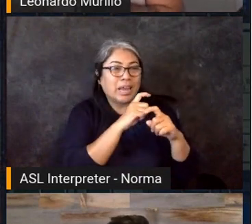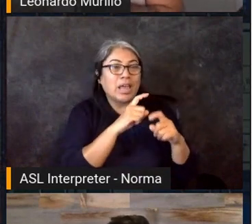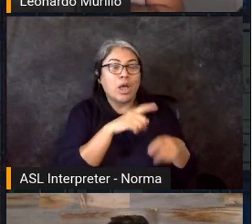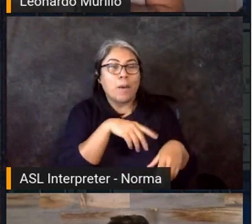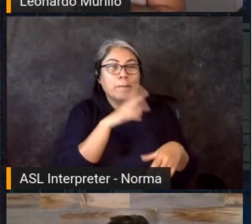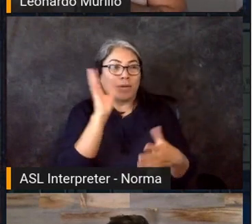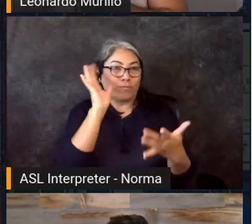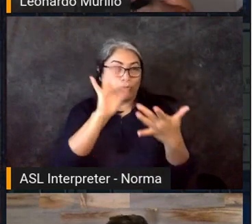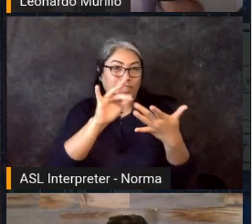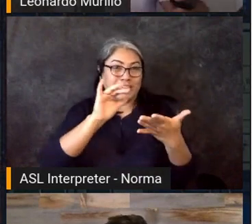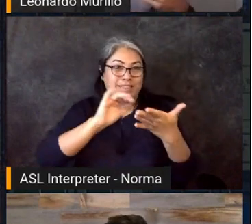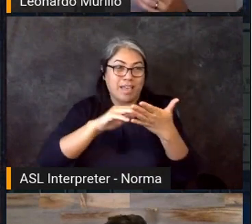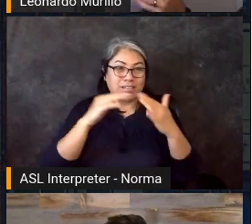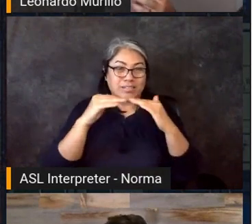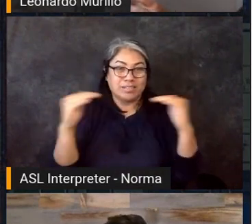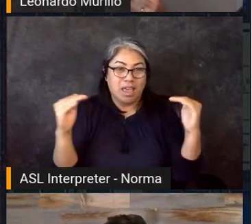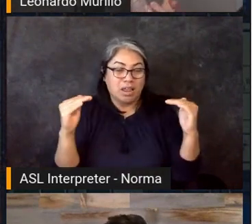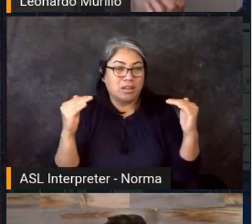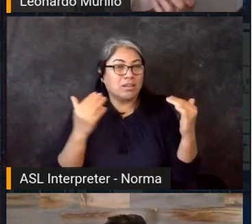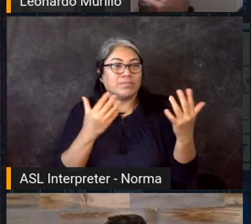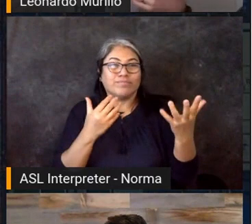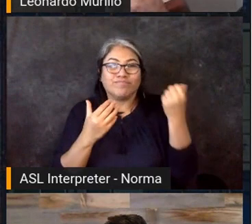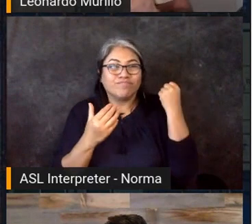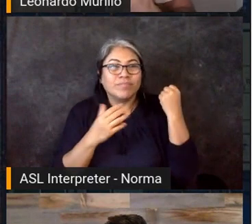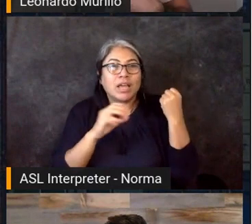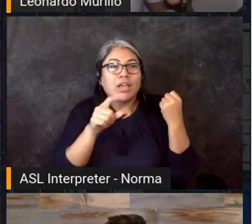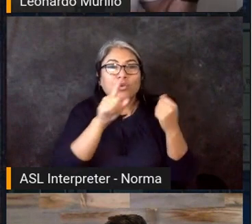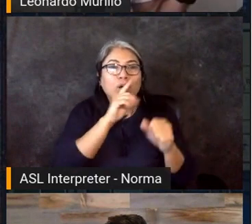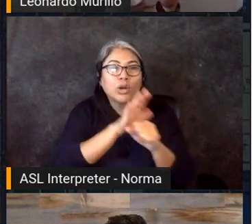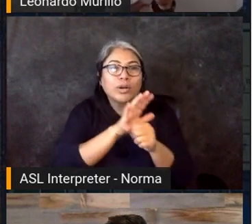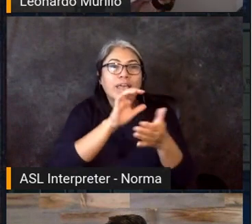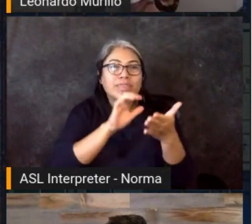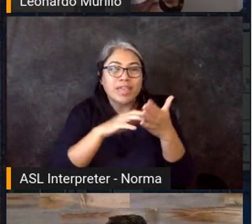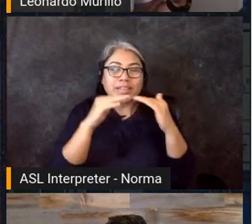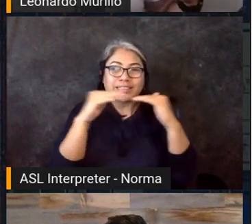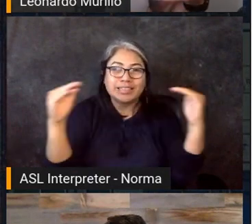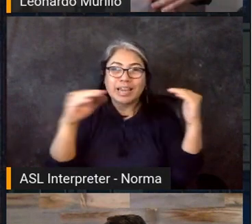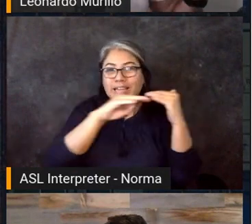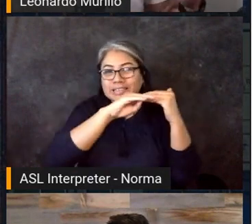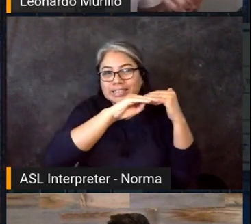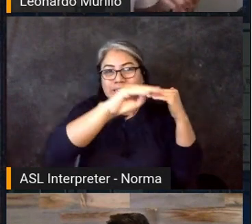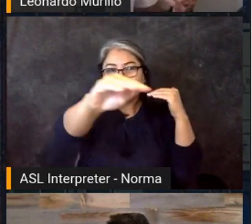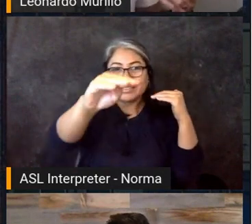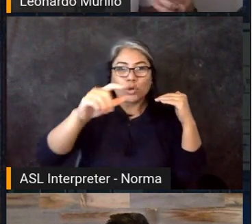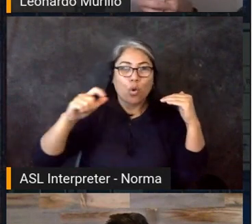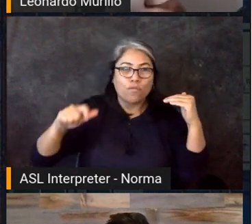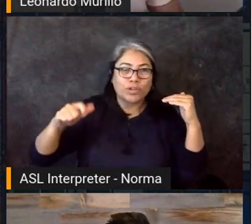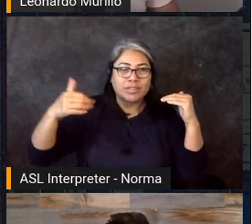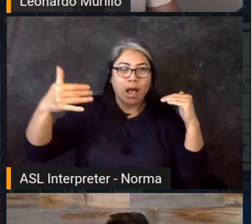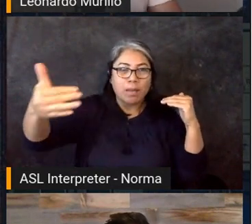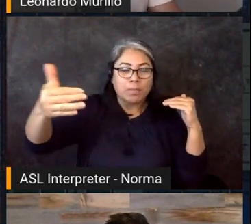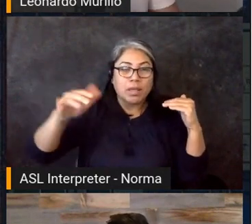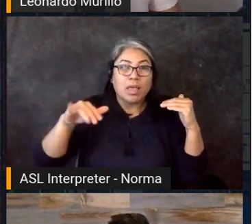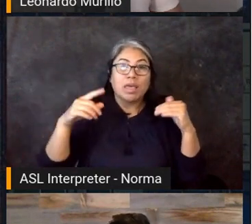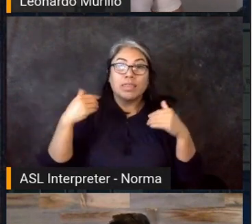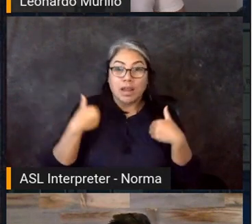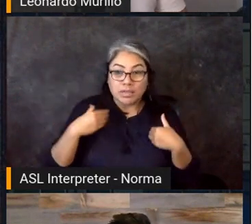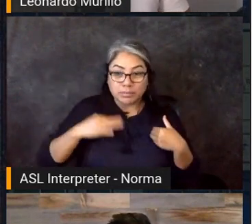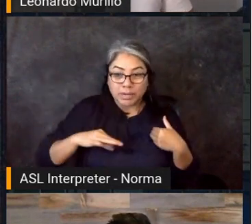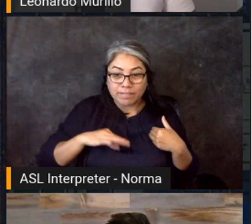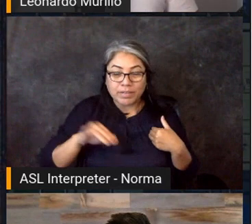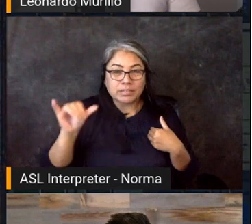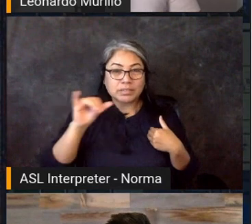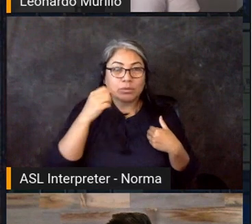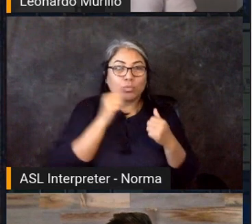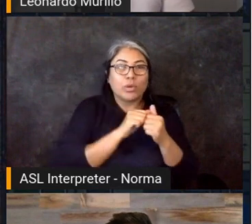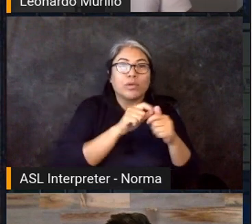that state, and you're guaranteeing that that state is consistent over time, right? And that has benefits in terms of reliability, in